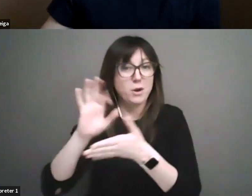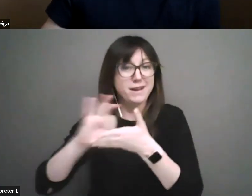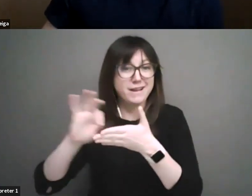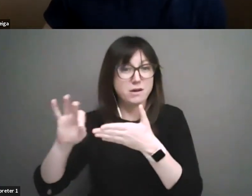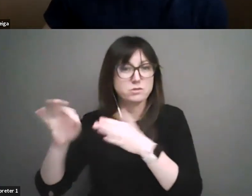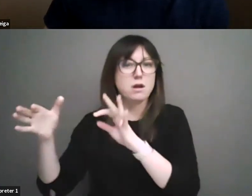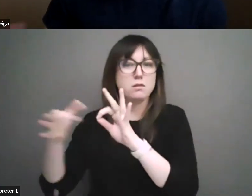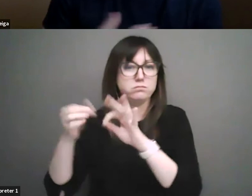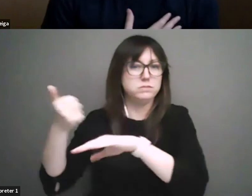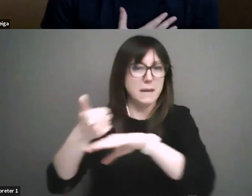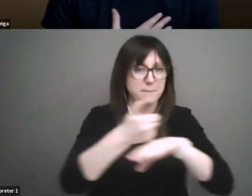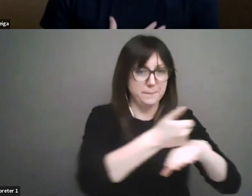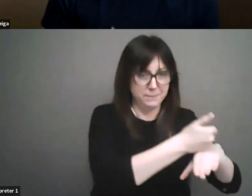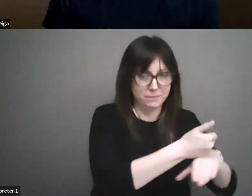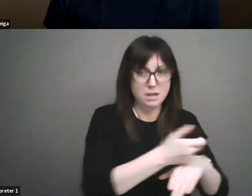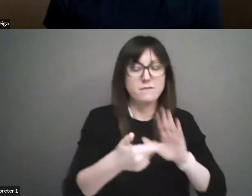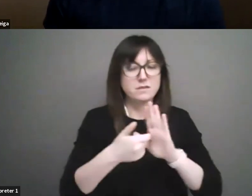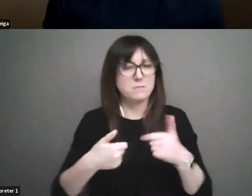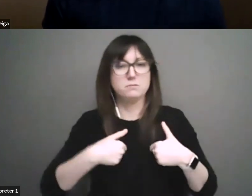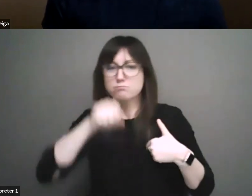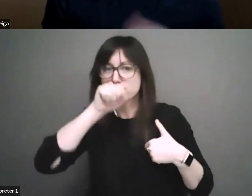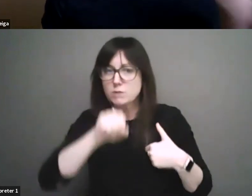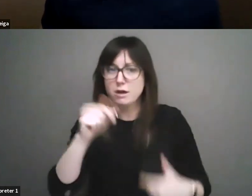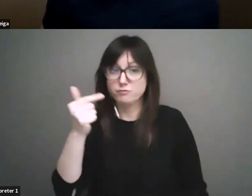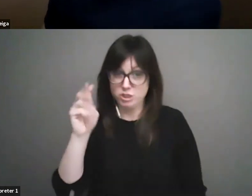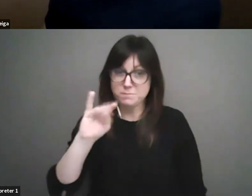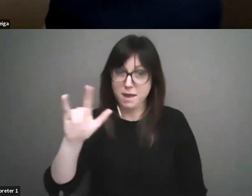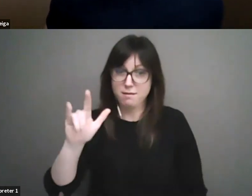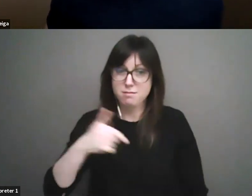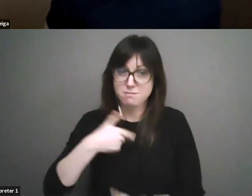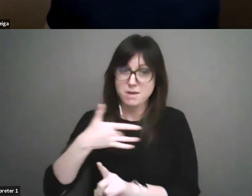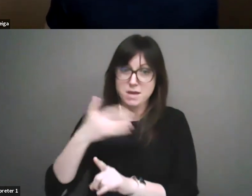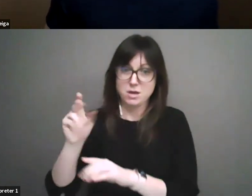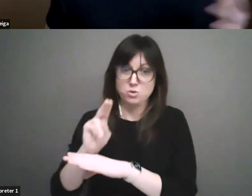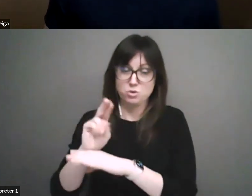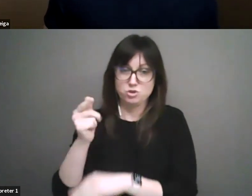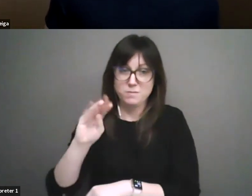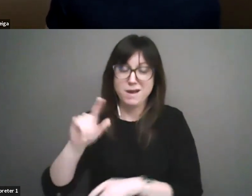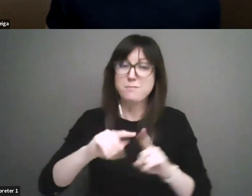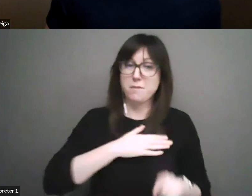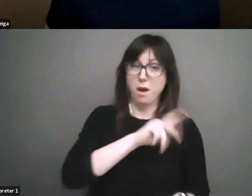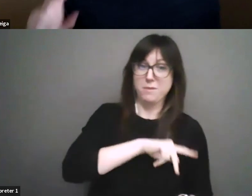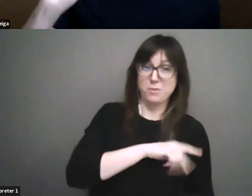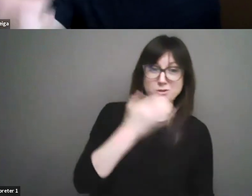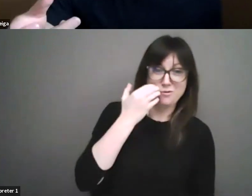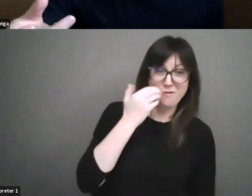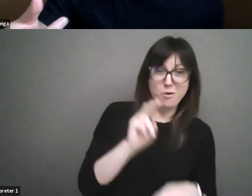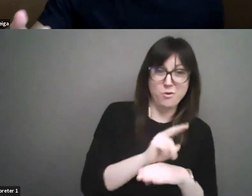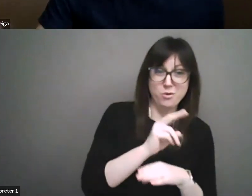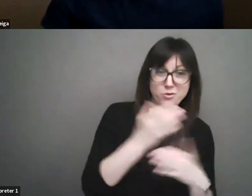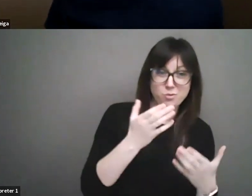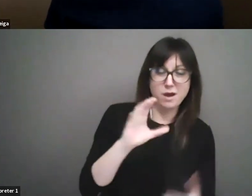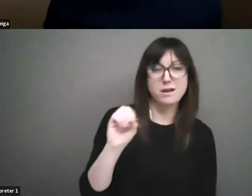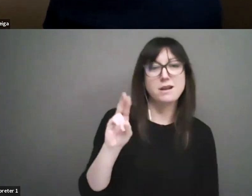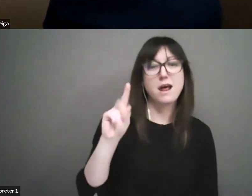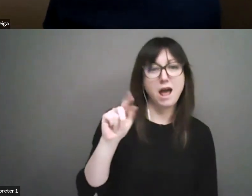for example, I'm a big Gmail person, but my personal phone has Outlook. So it will try to push